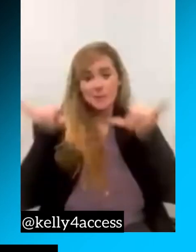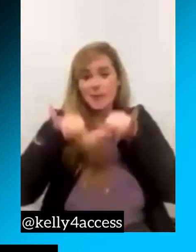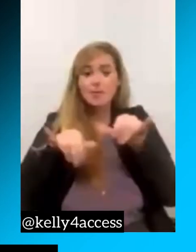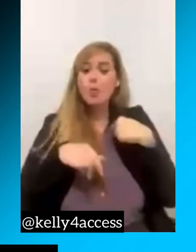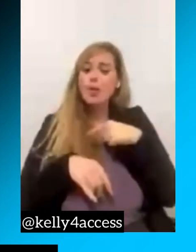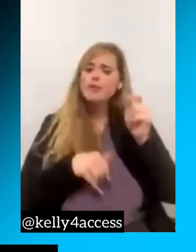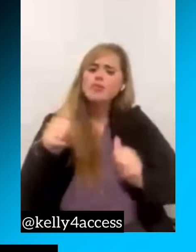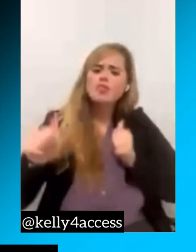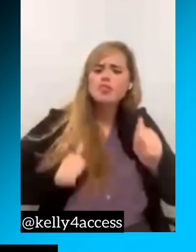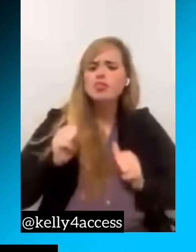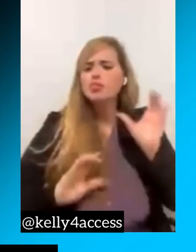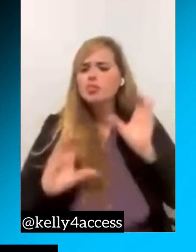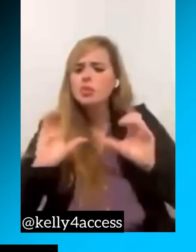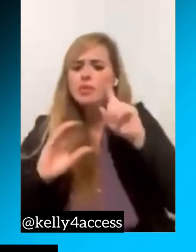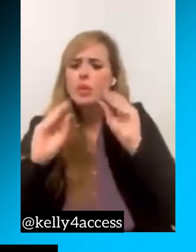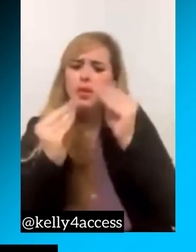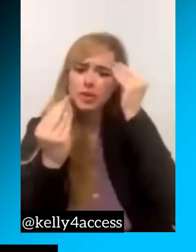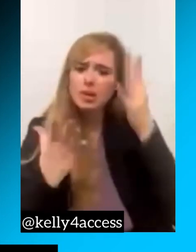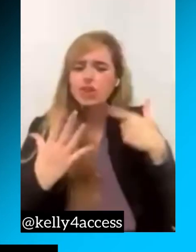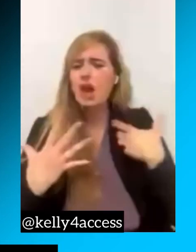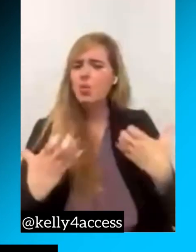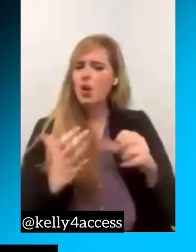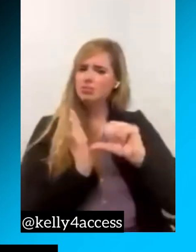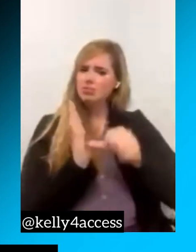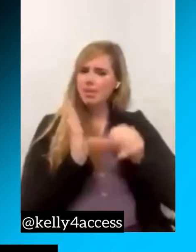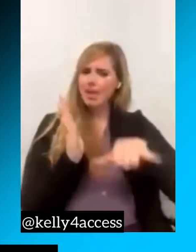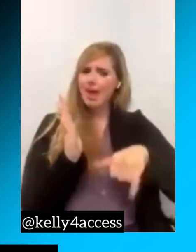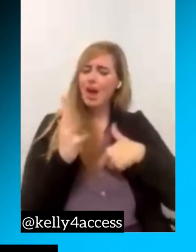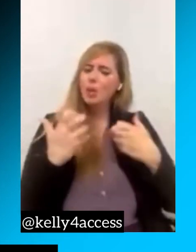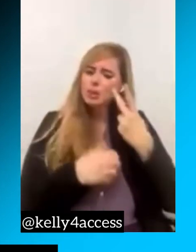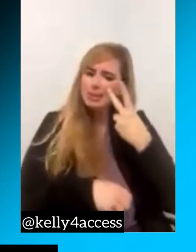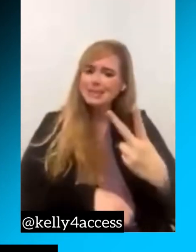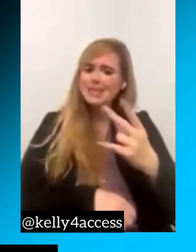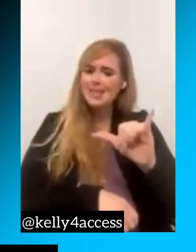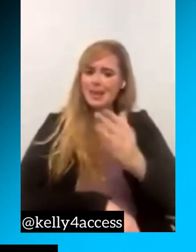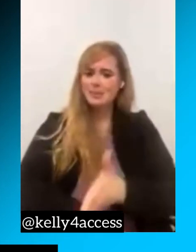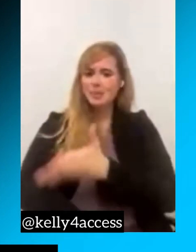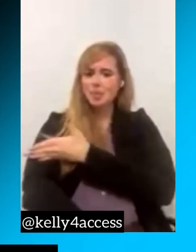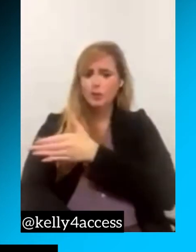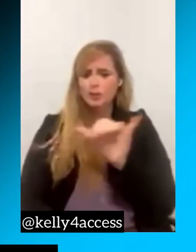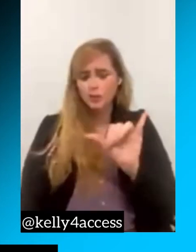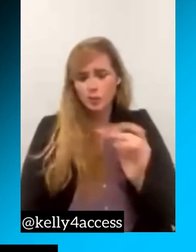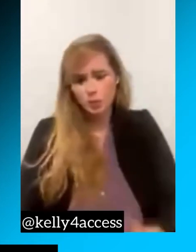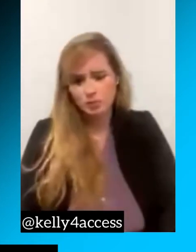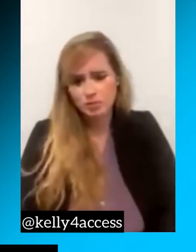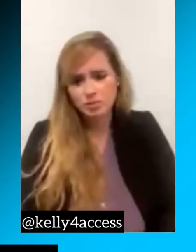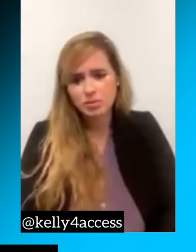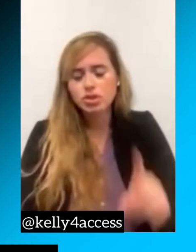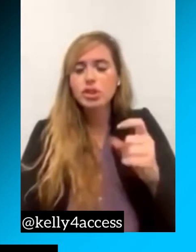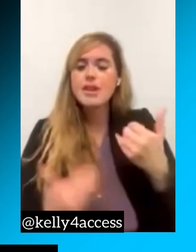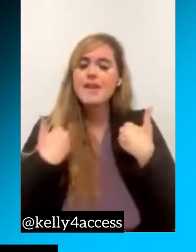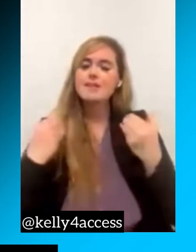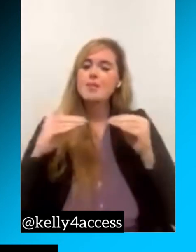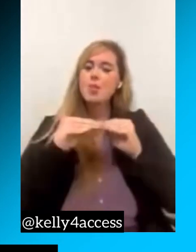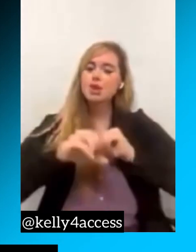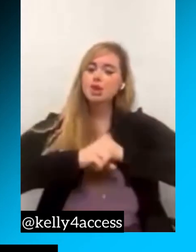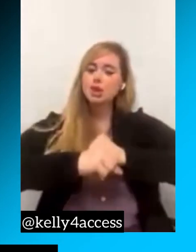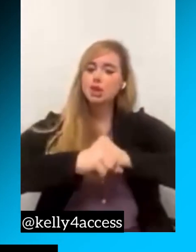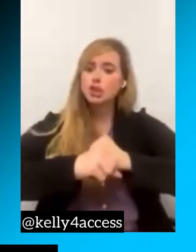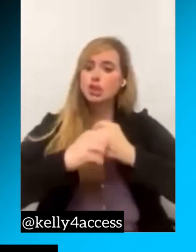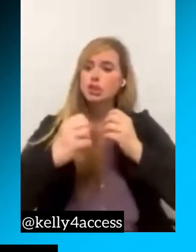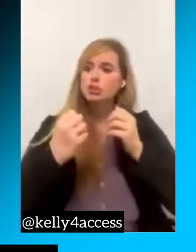So that's something that I would like to see improve, is that there's a more secure way of making sure